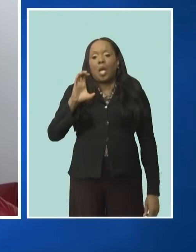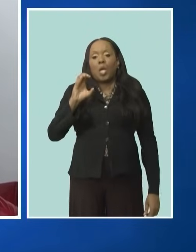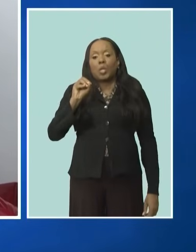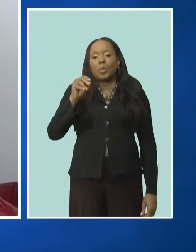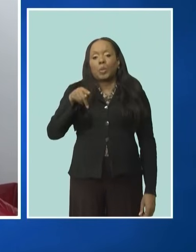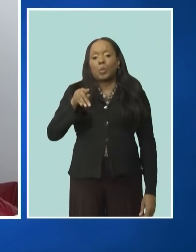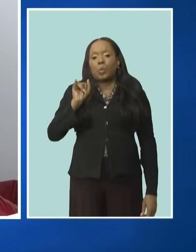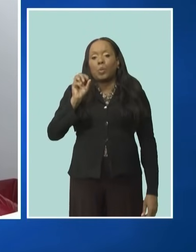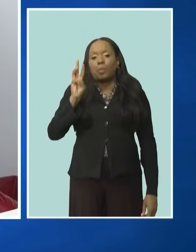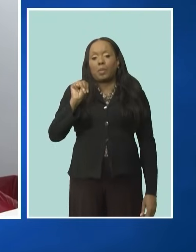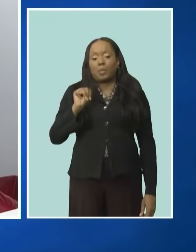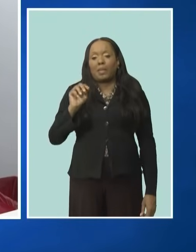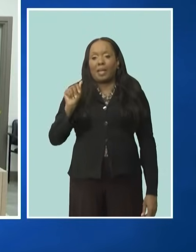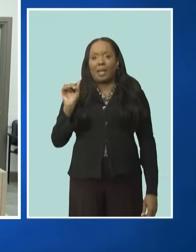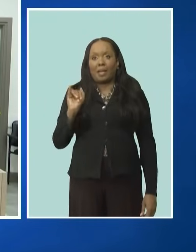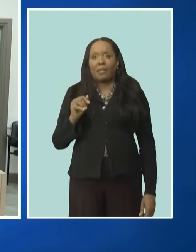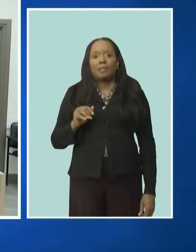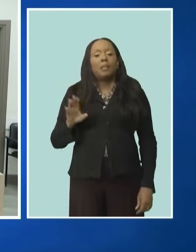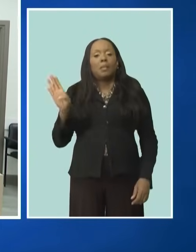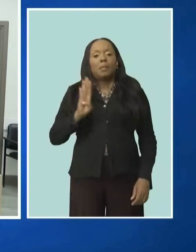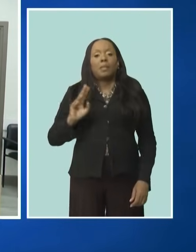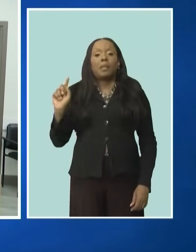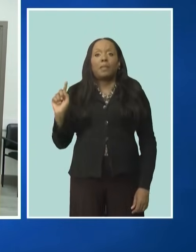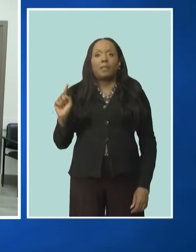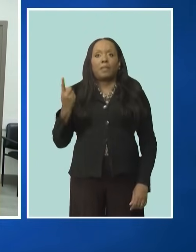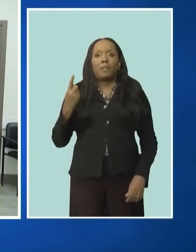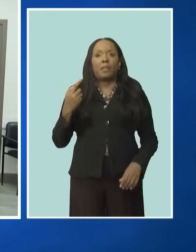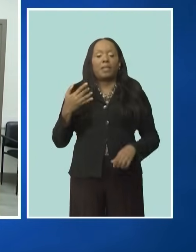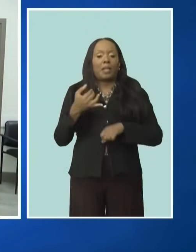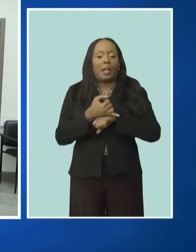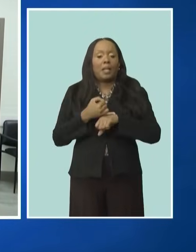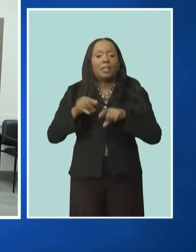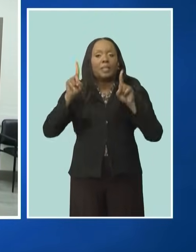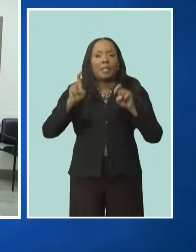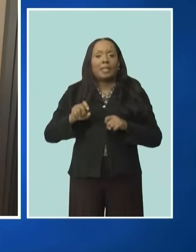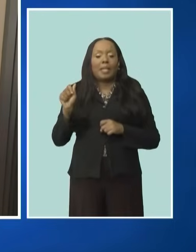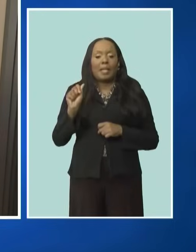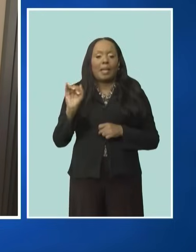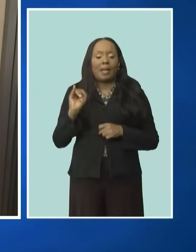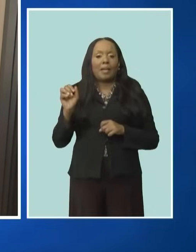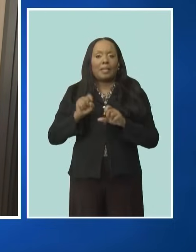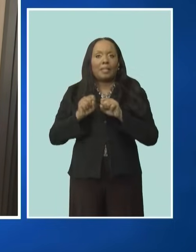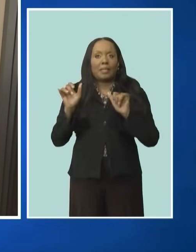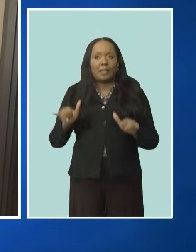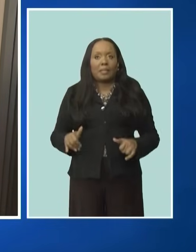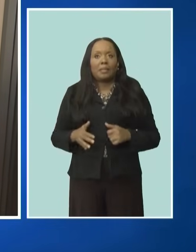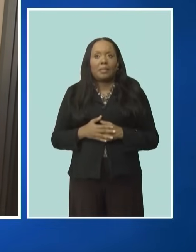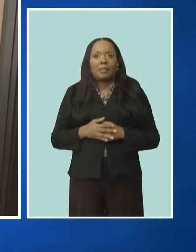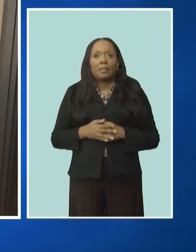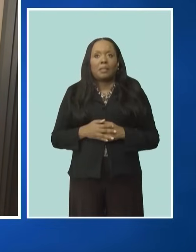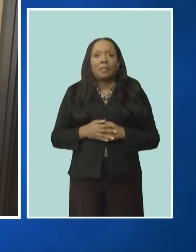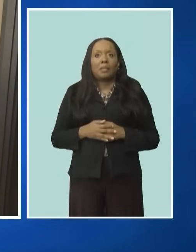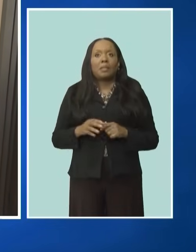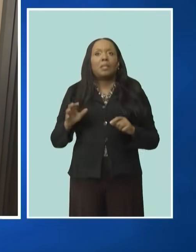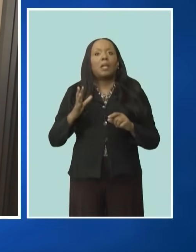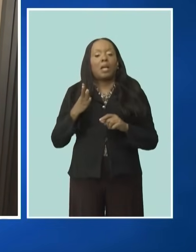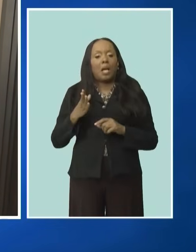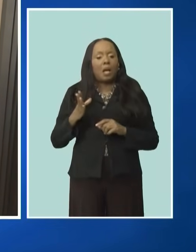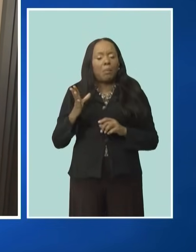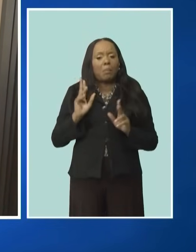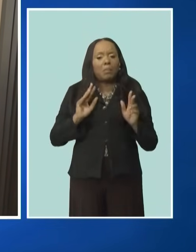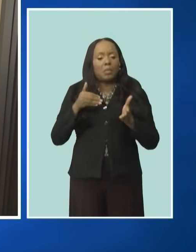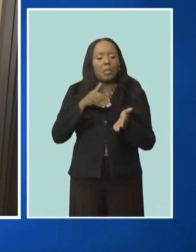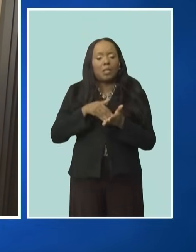first country in the region to test the advanced AI system that will help clinicians diagnose chest pain faster and